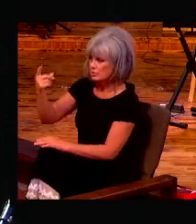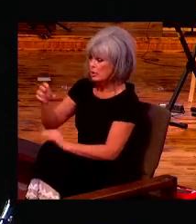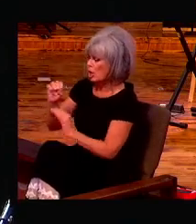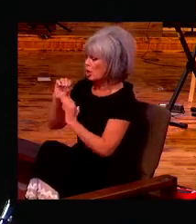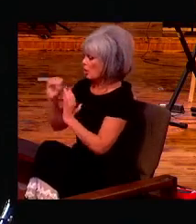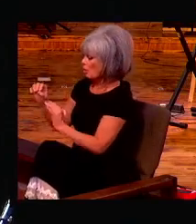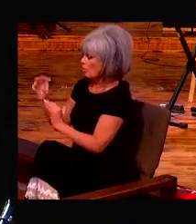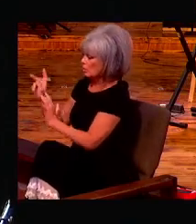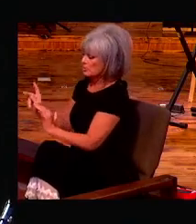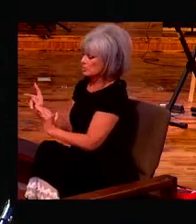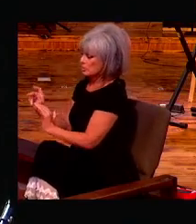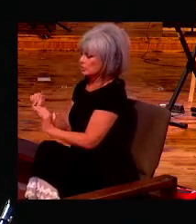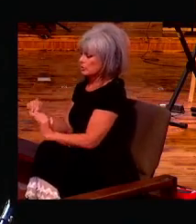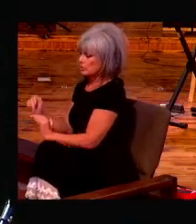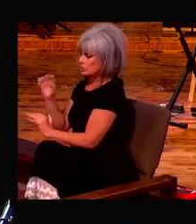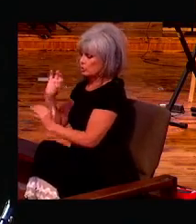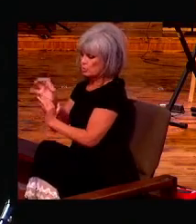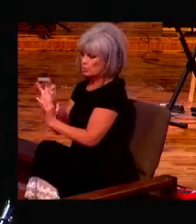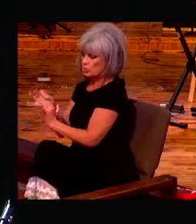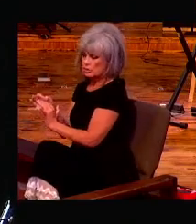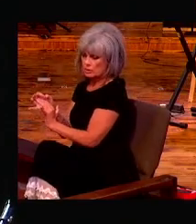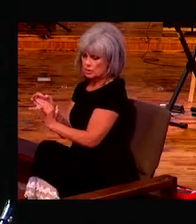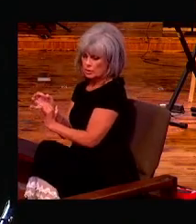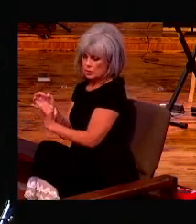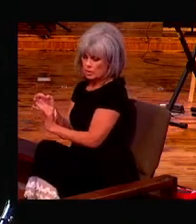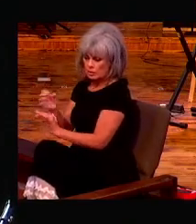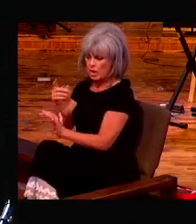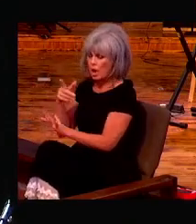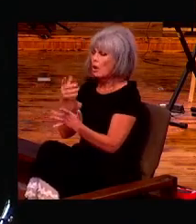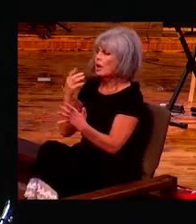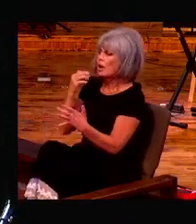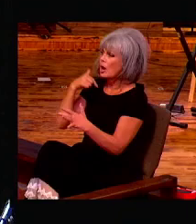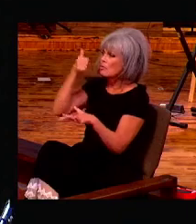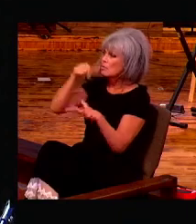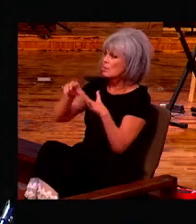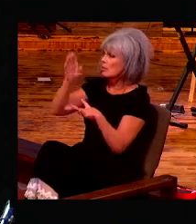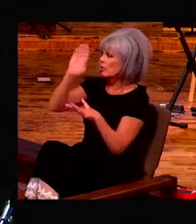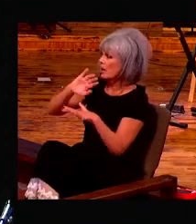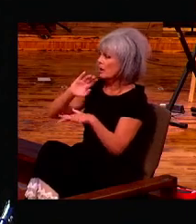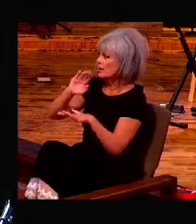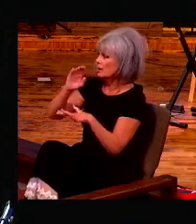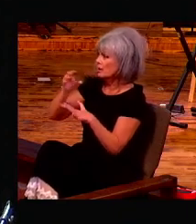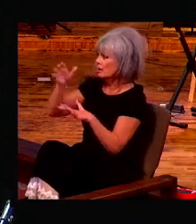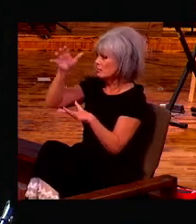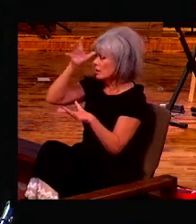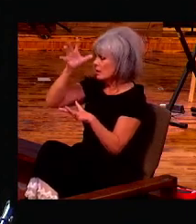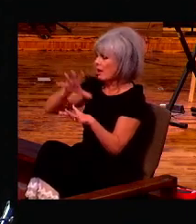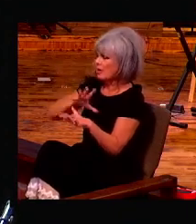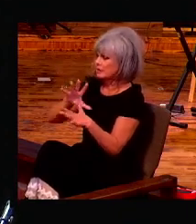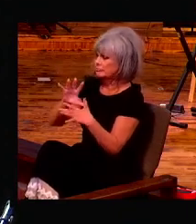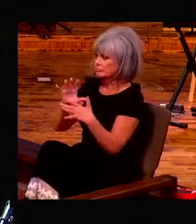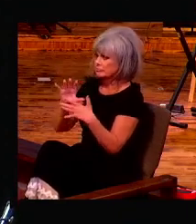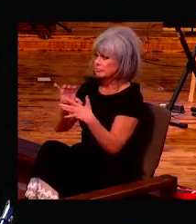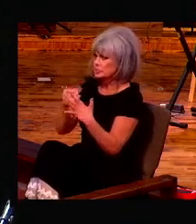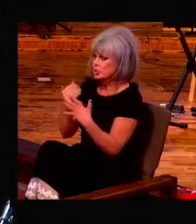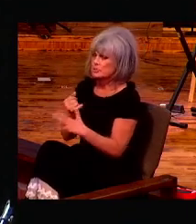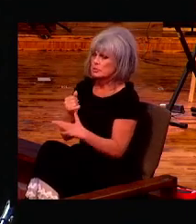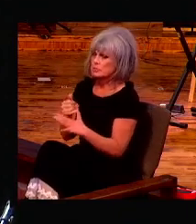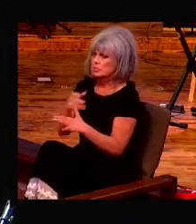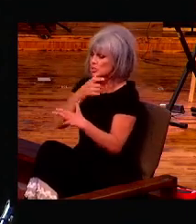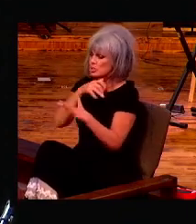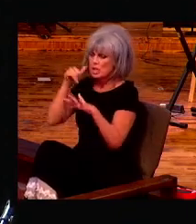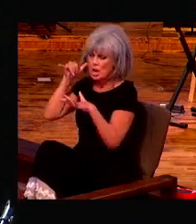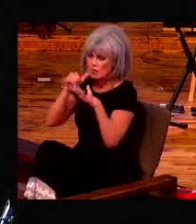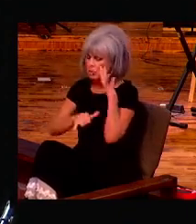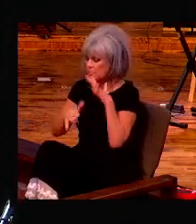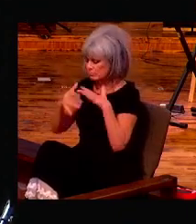it. And then somebody remembers, oh, it was that guy back. Yeah, Joseph, that guy. And they bring him out. They clean him up. They get him shaven. And he